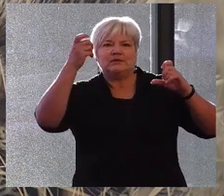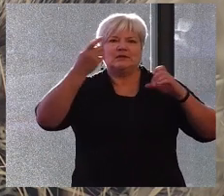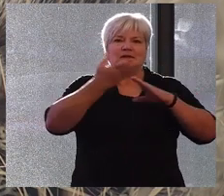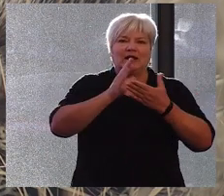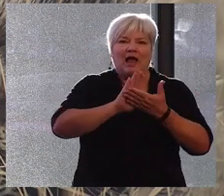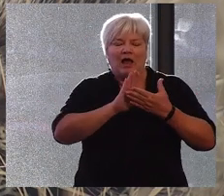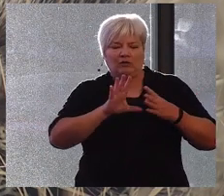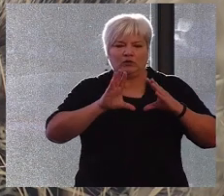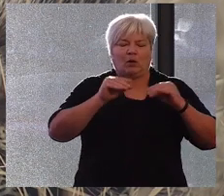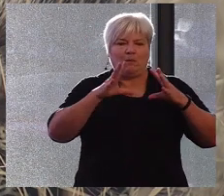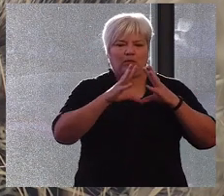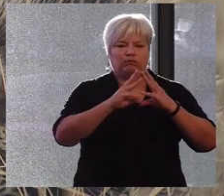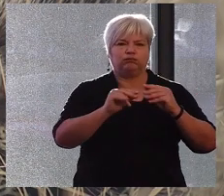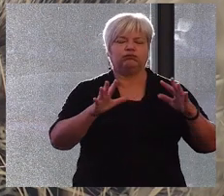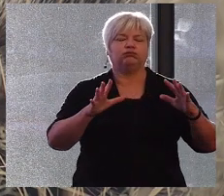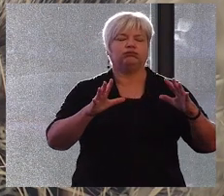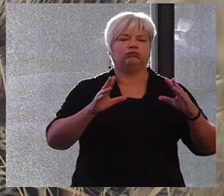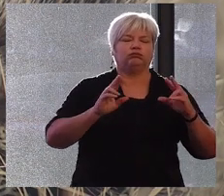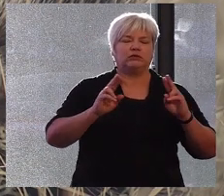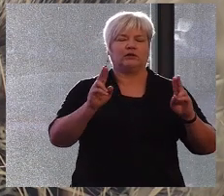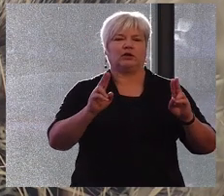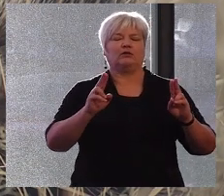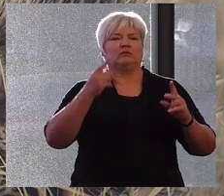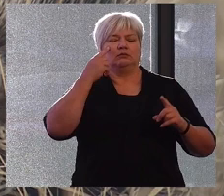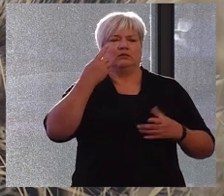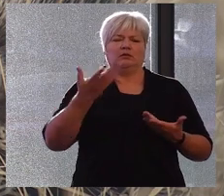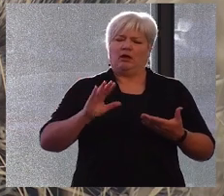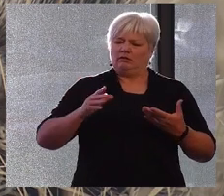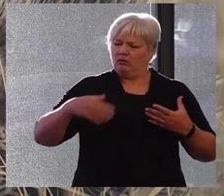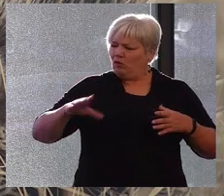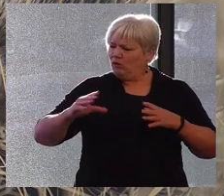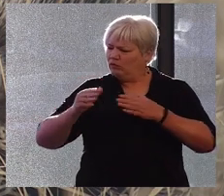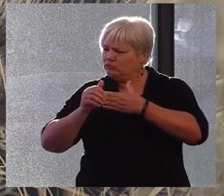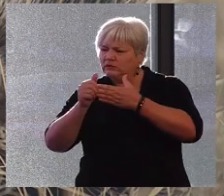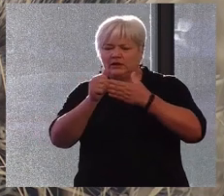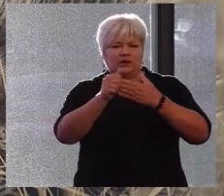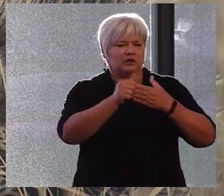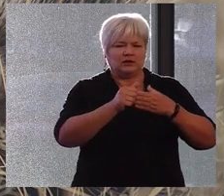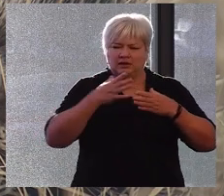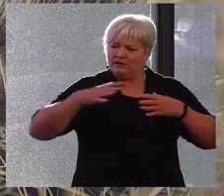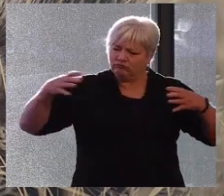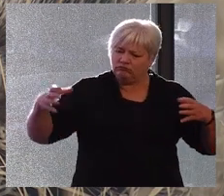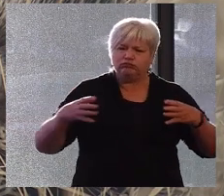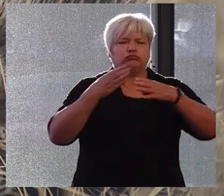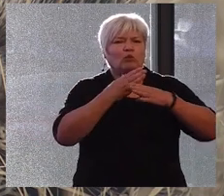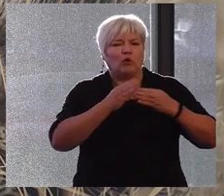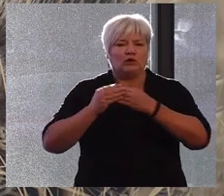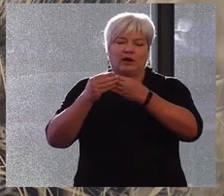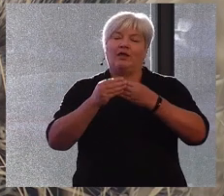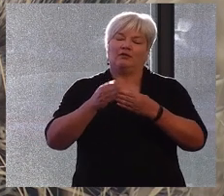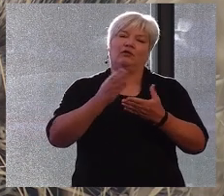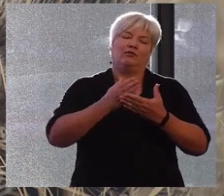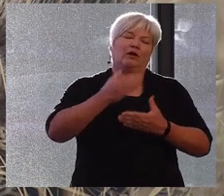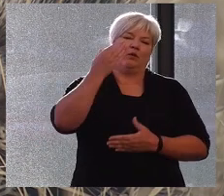nature loss. It's underlying the importance of collective leadership and collective action, which women are generally much better at,